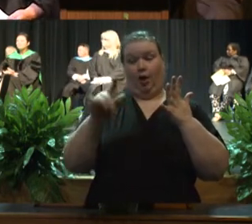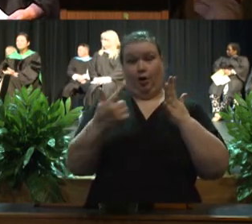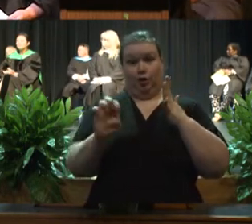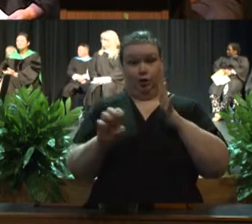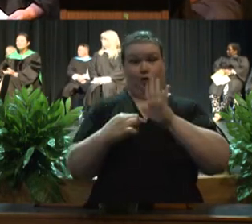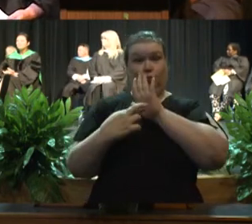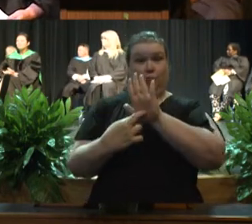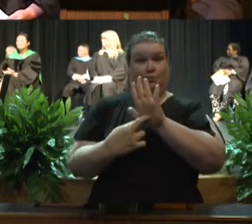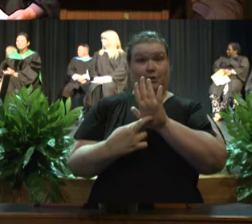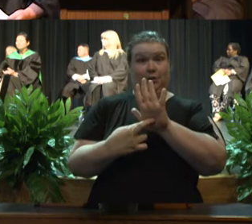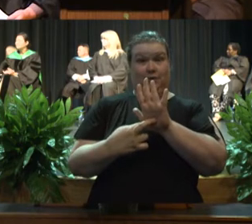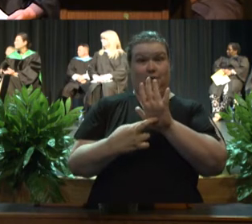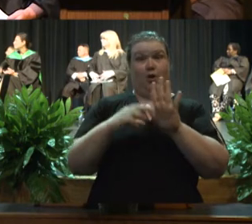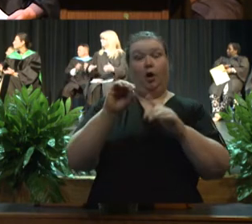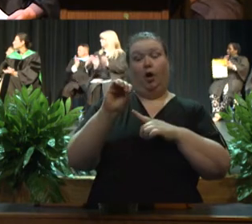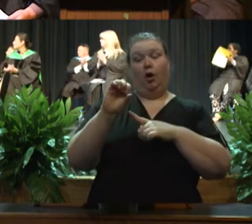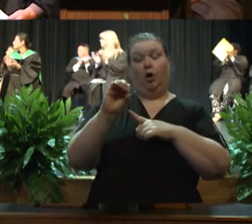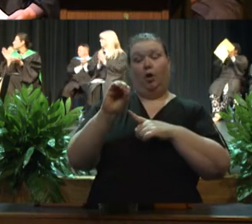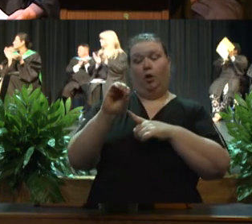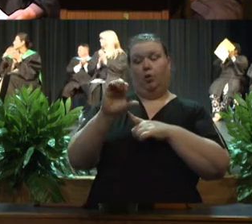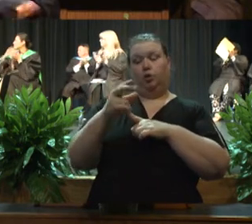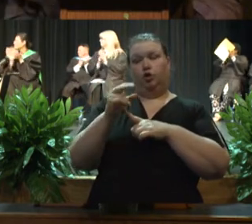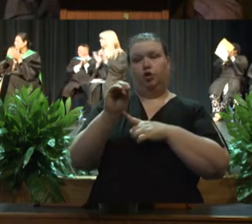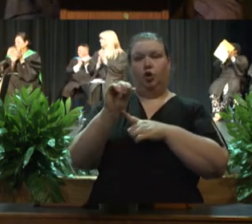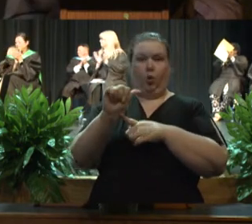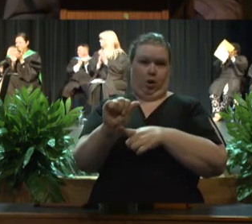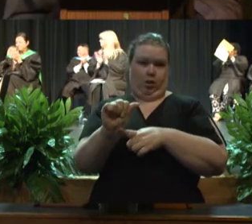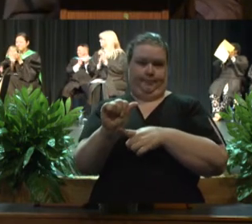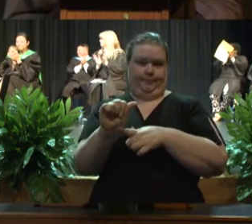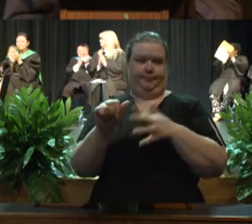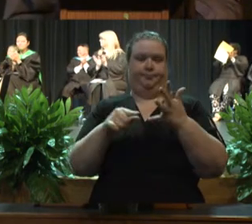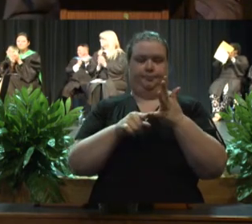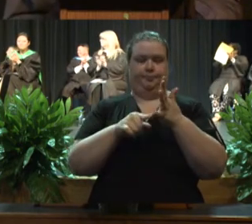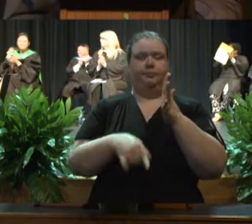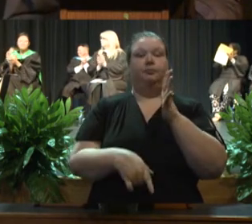At-large Representative Mr. Angelo Ochoa.